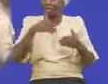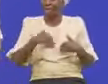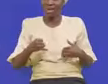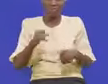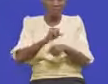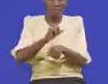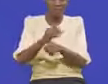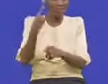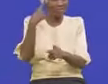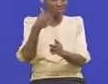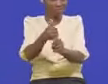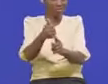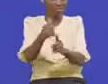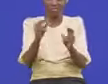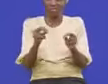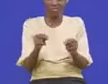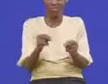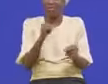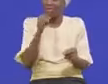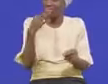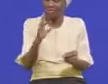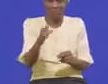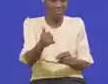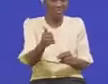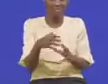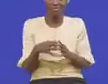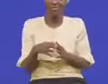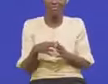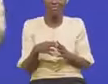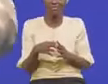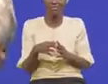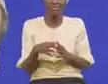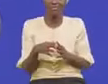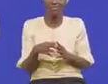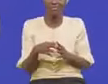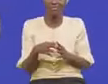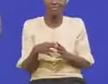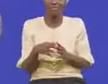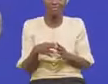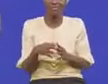ma e do de ke mo do la so gbo o ma so gbo o